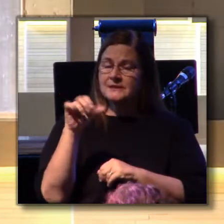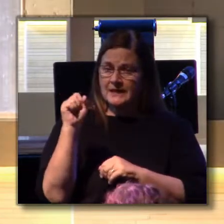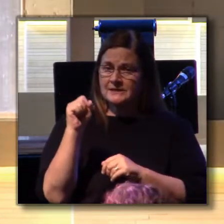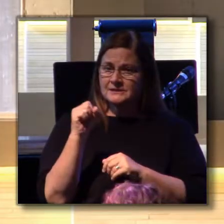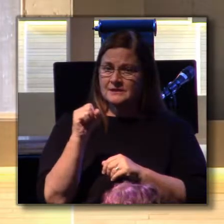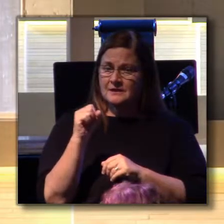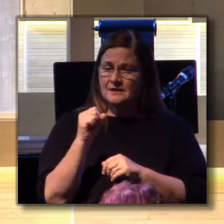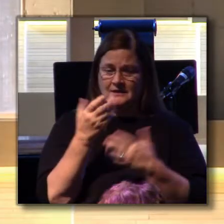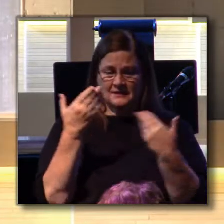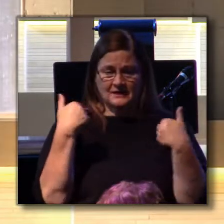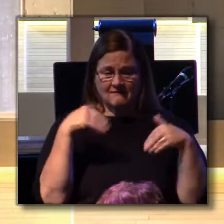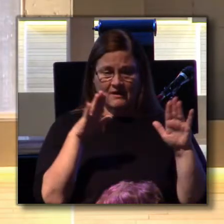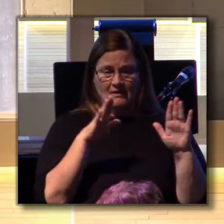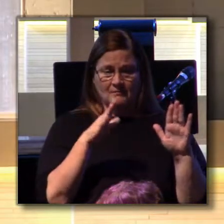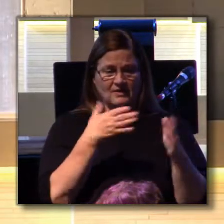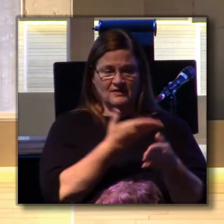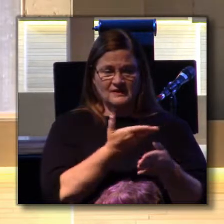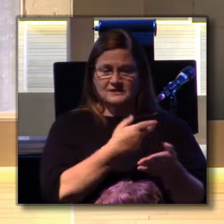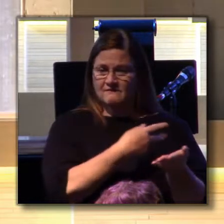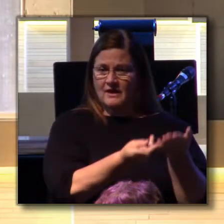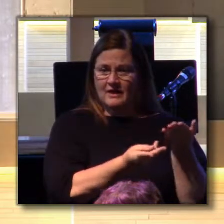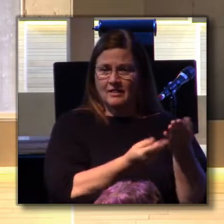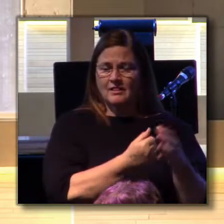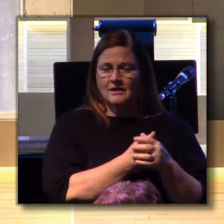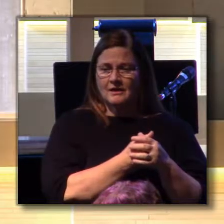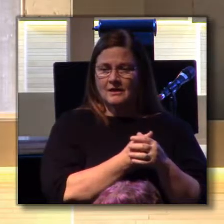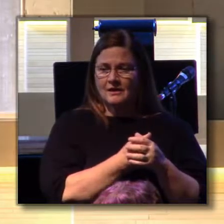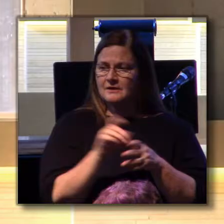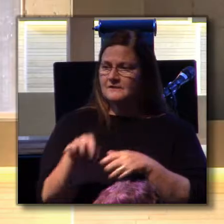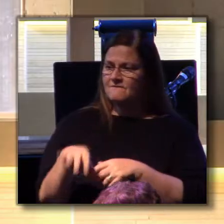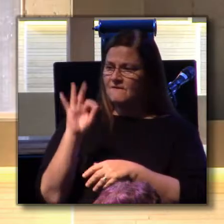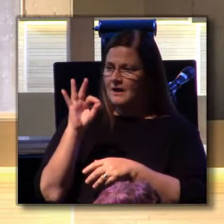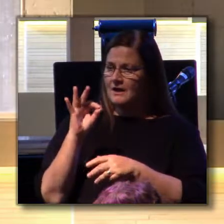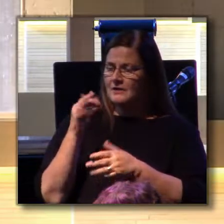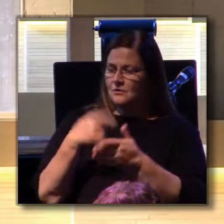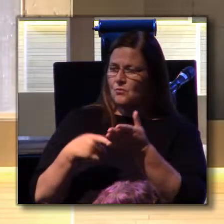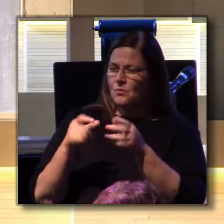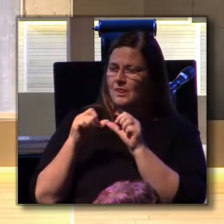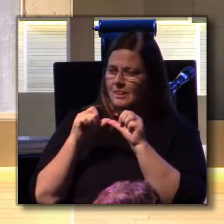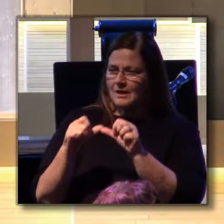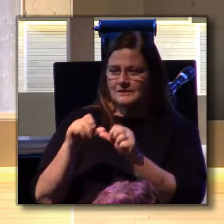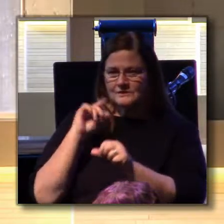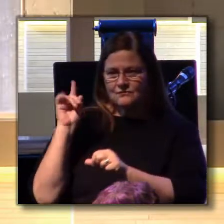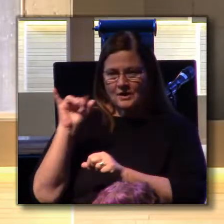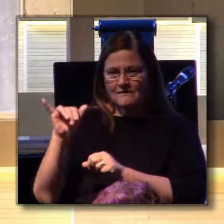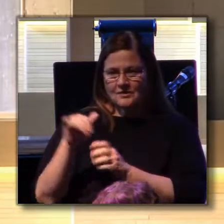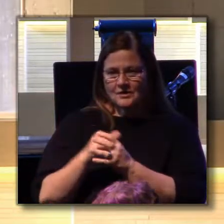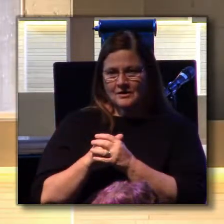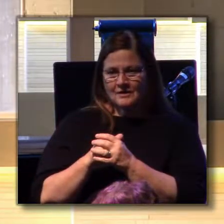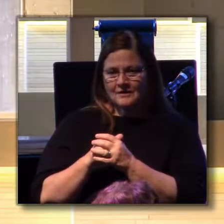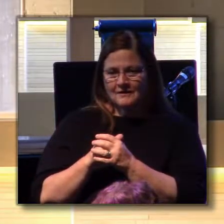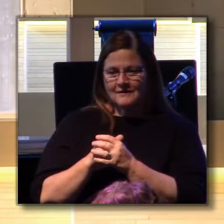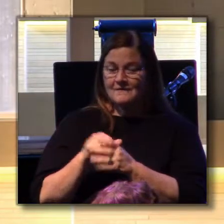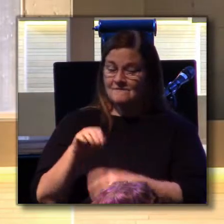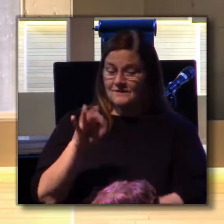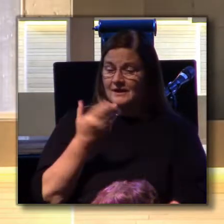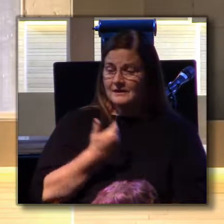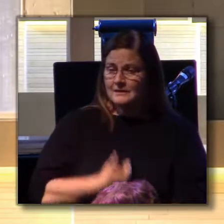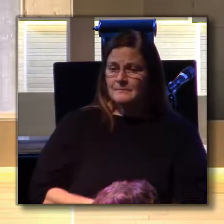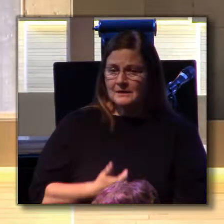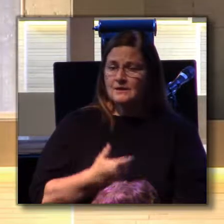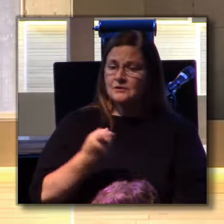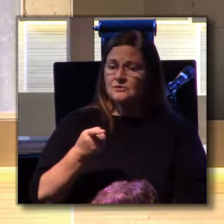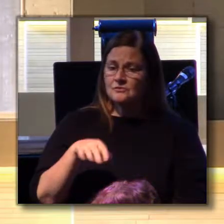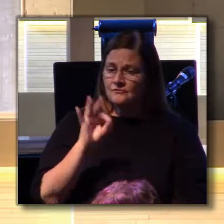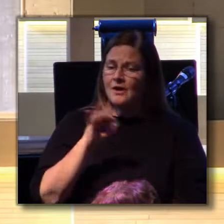fails, but find what lasts forever. In finding me, Yeshua says, you find